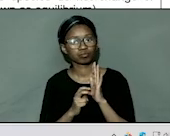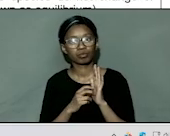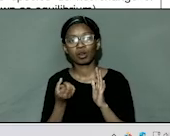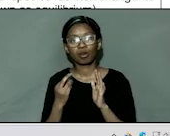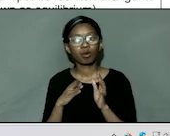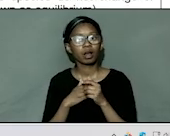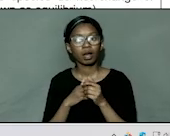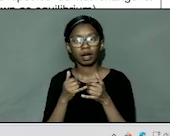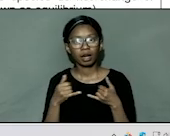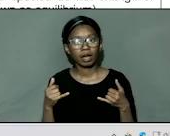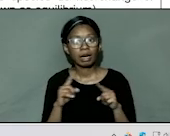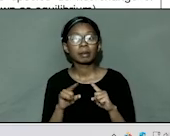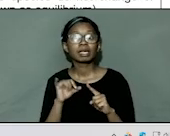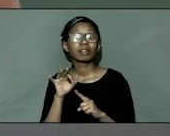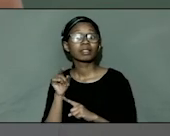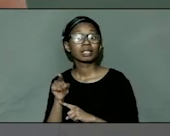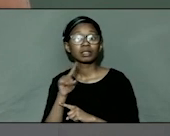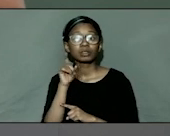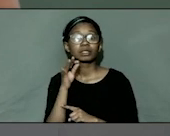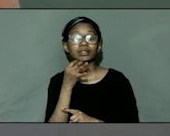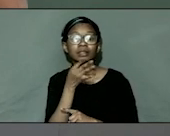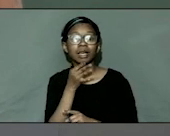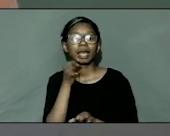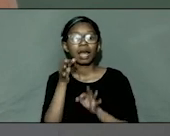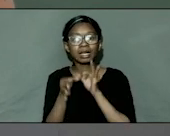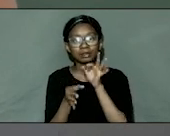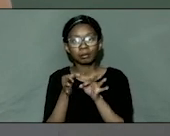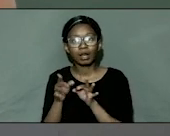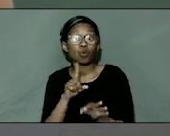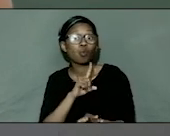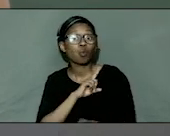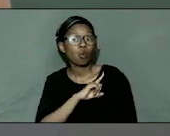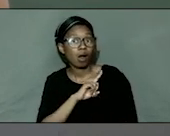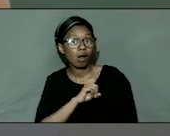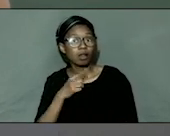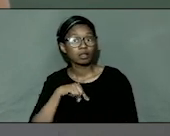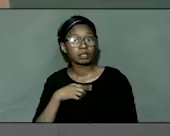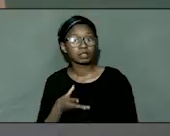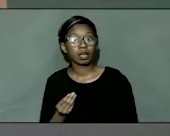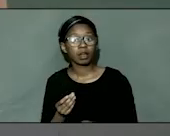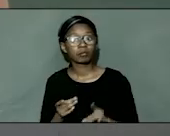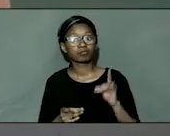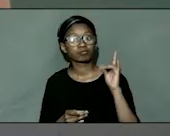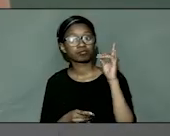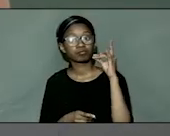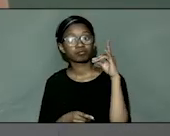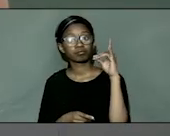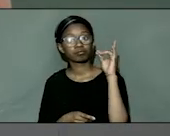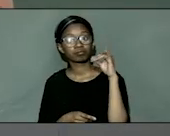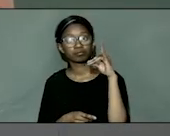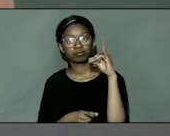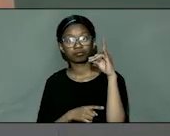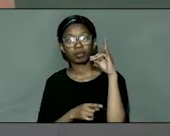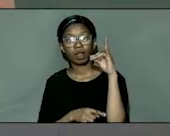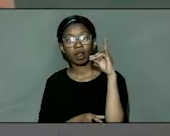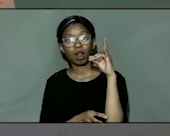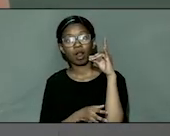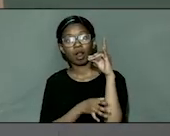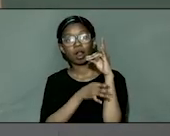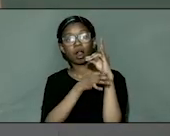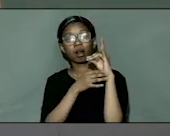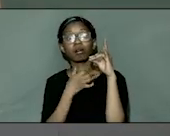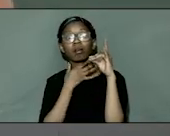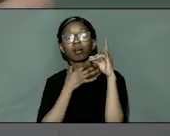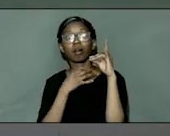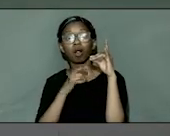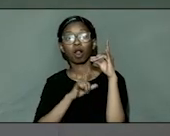question say, explain why do we have giraffes with long necks? According to